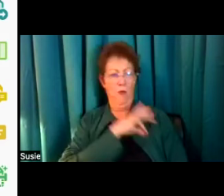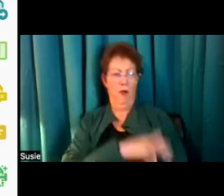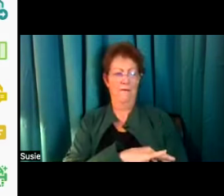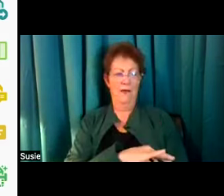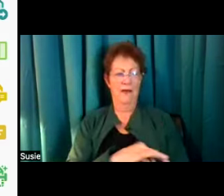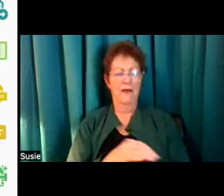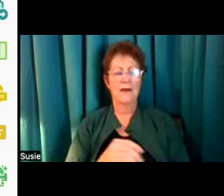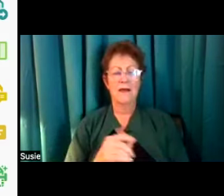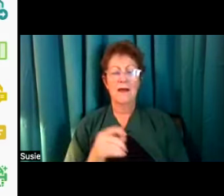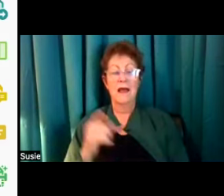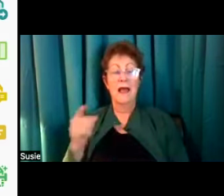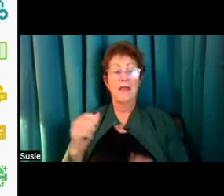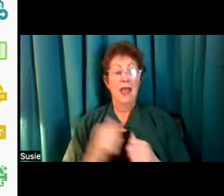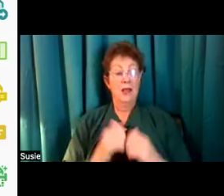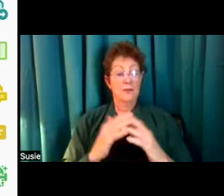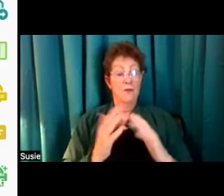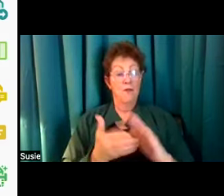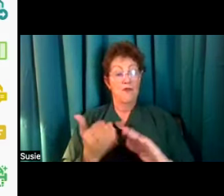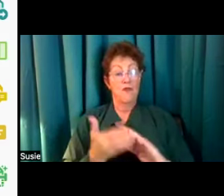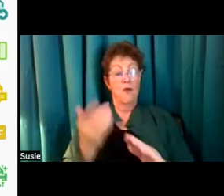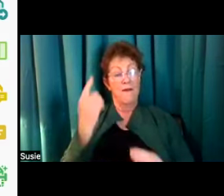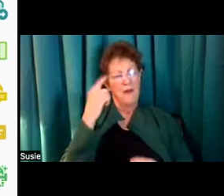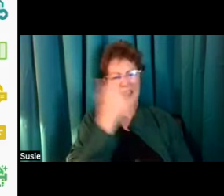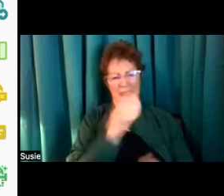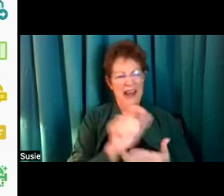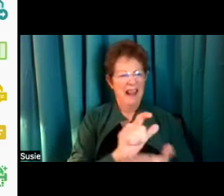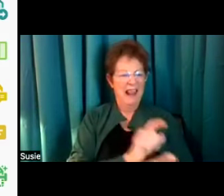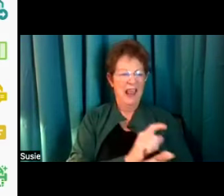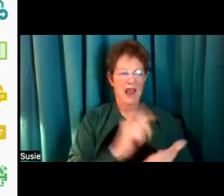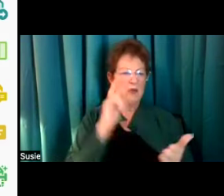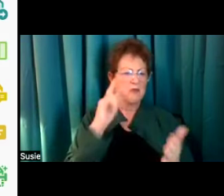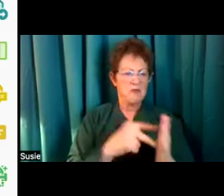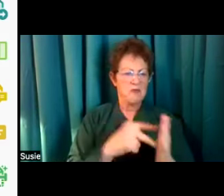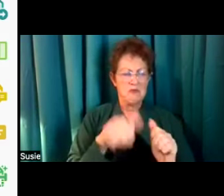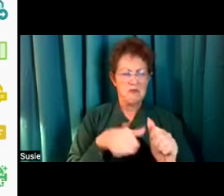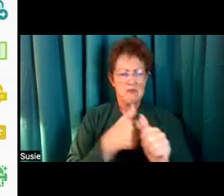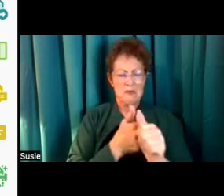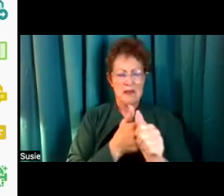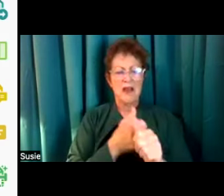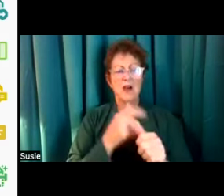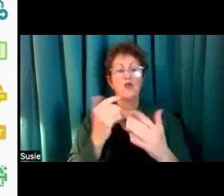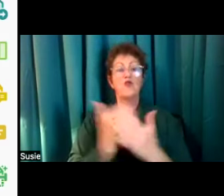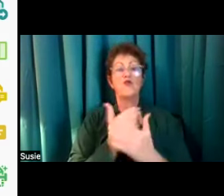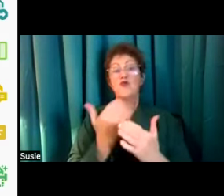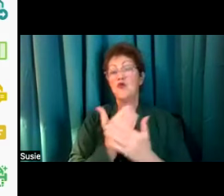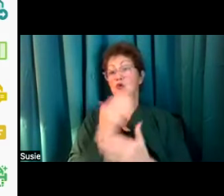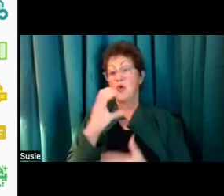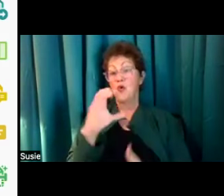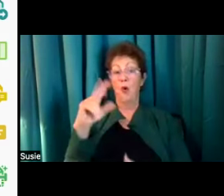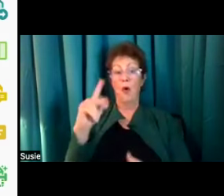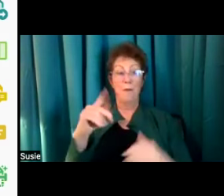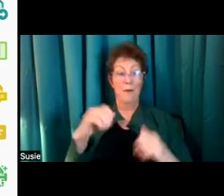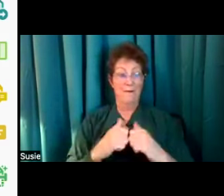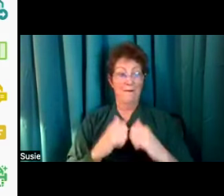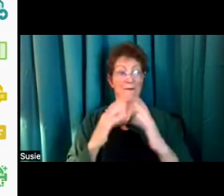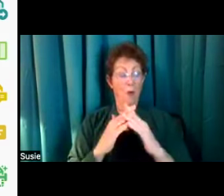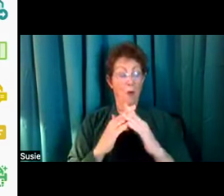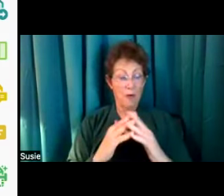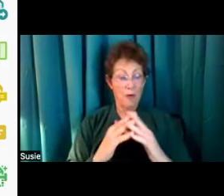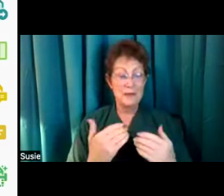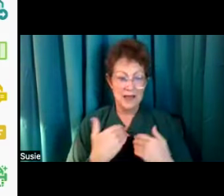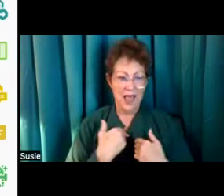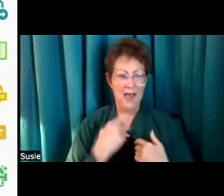is formed and operated for any legal purpose. We will get into some of the new corporate forms that do have a